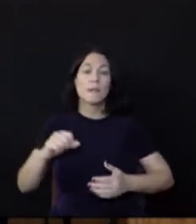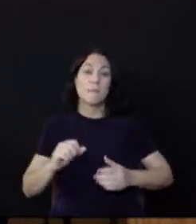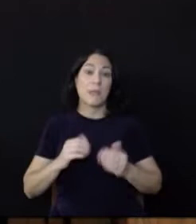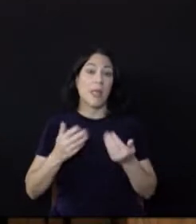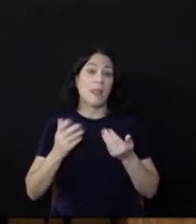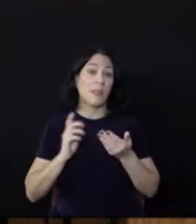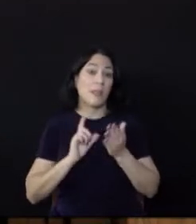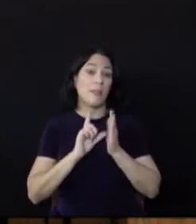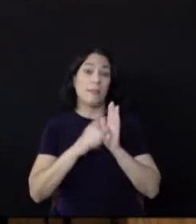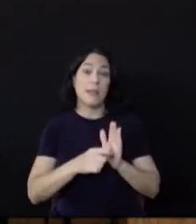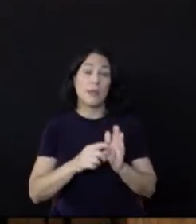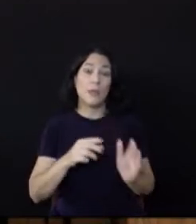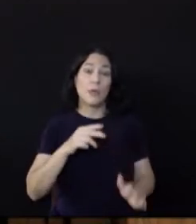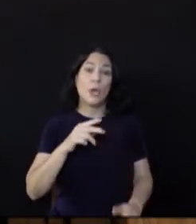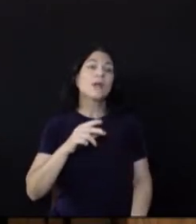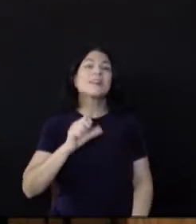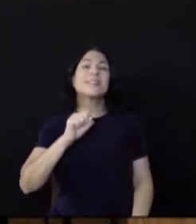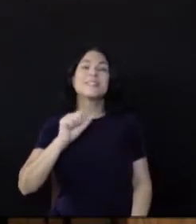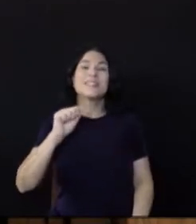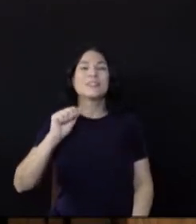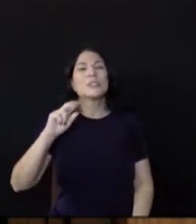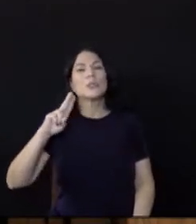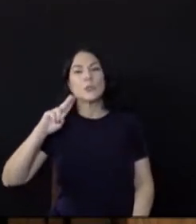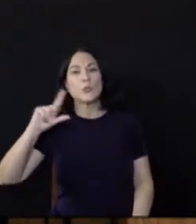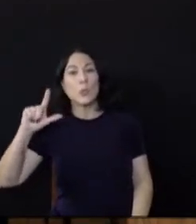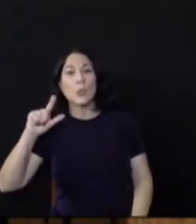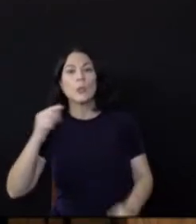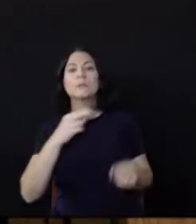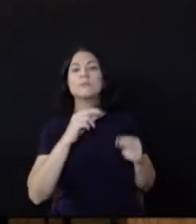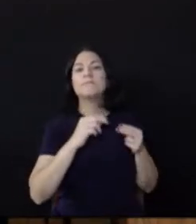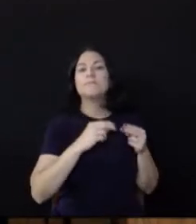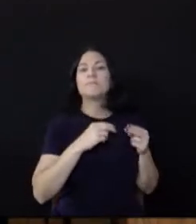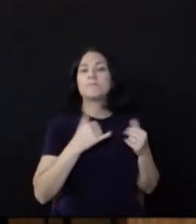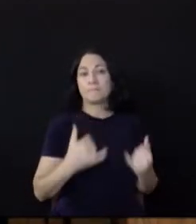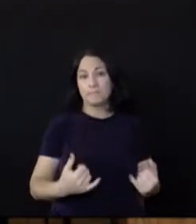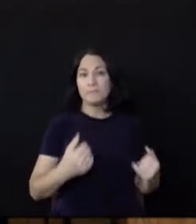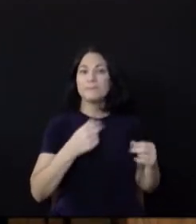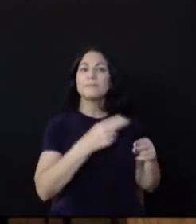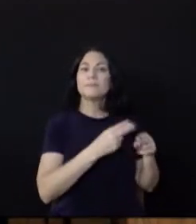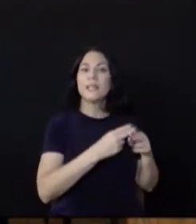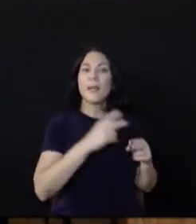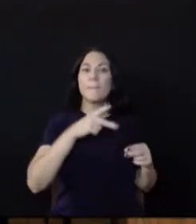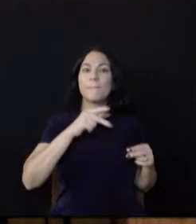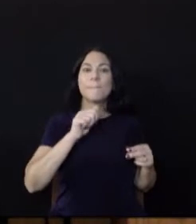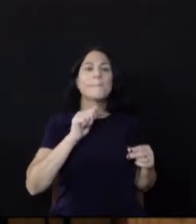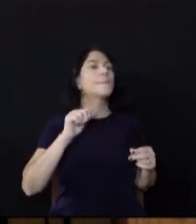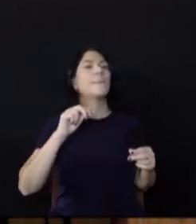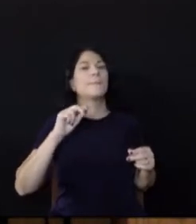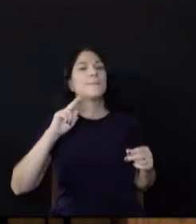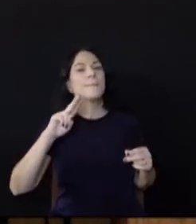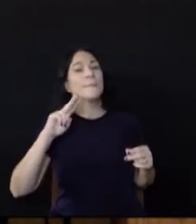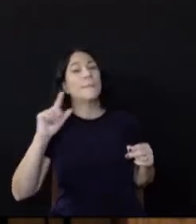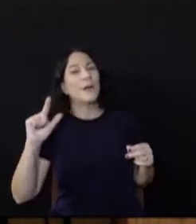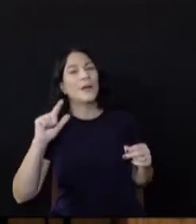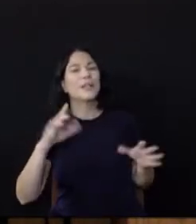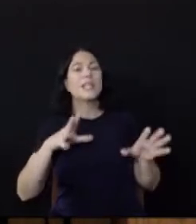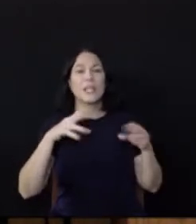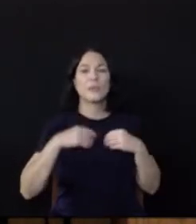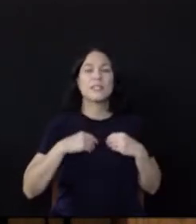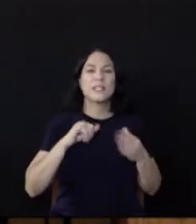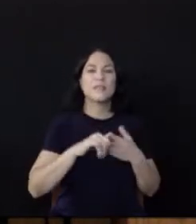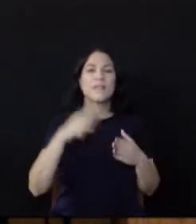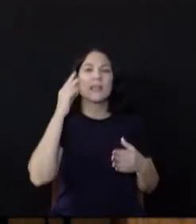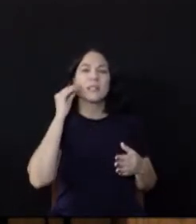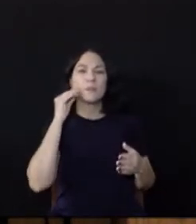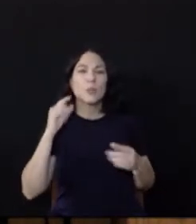we usually call Paul instead, he needed that kind of encounter with Christ, and he received it on the road to Damascus. And you can